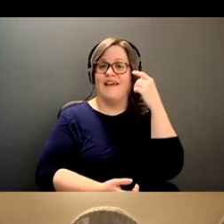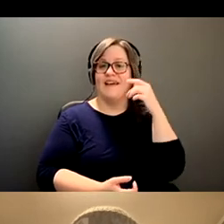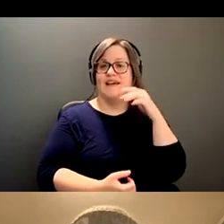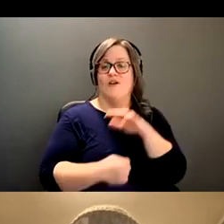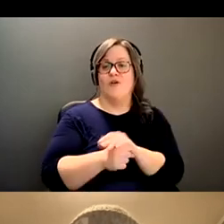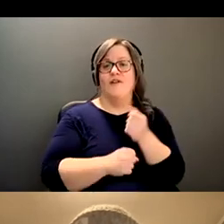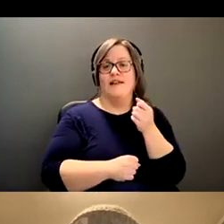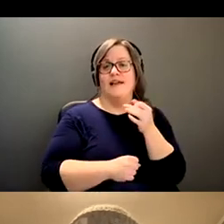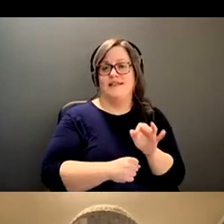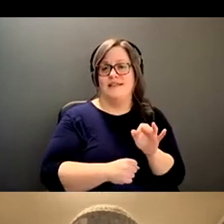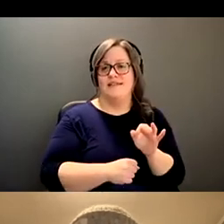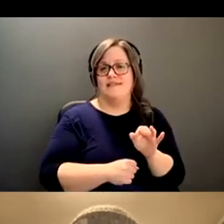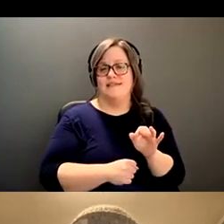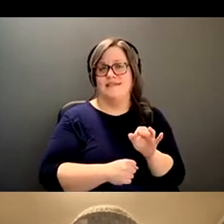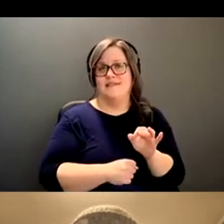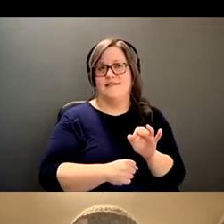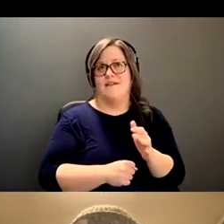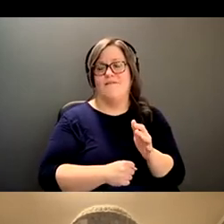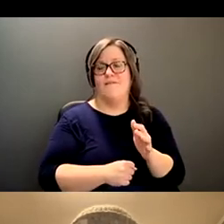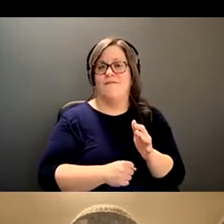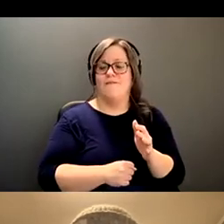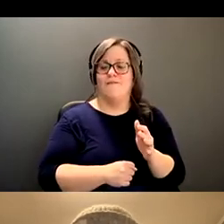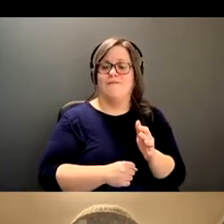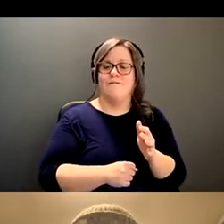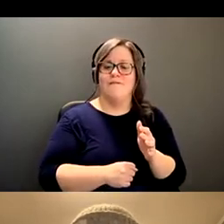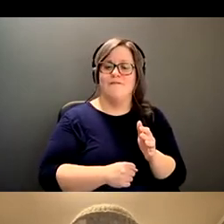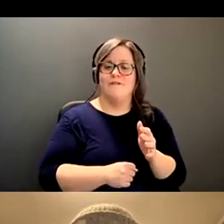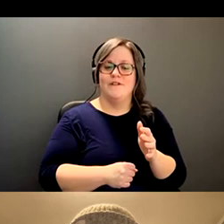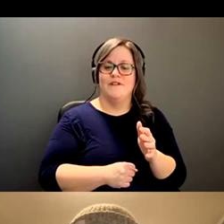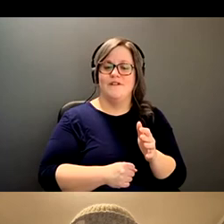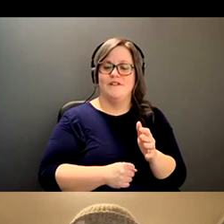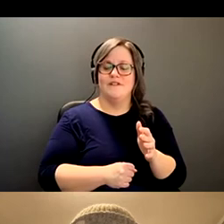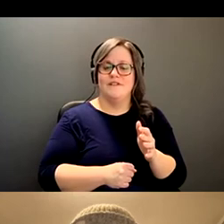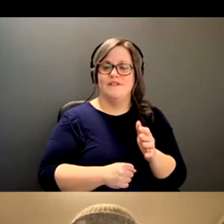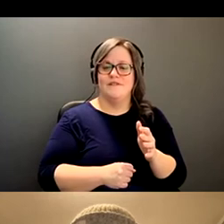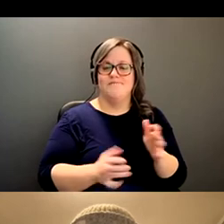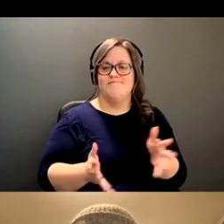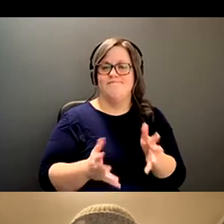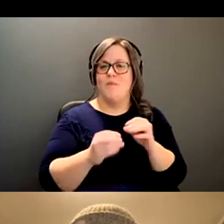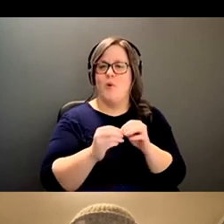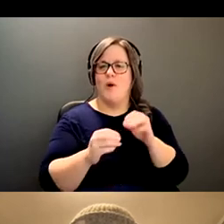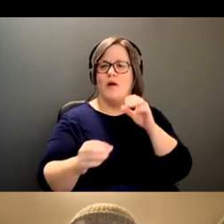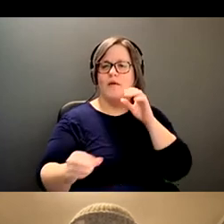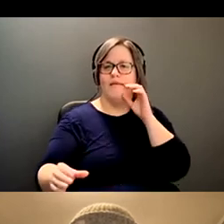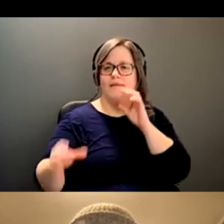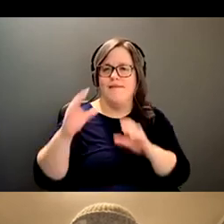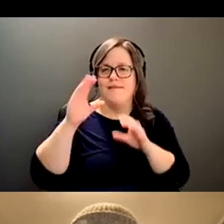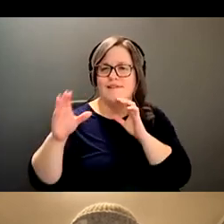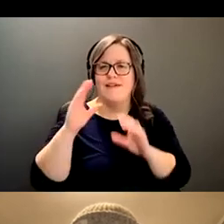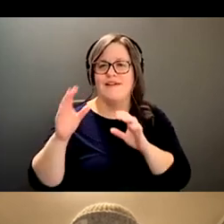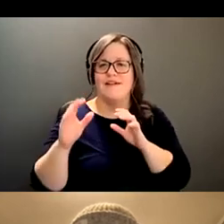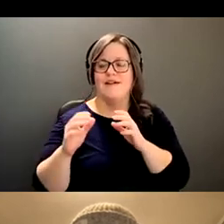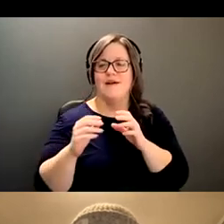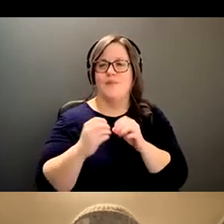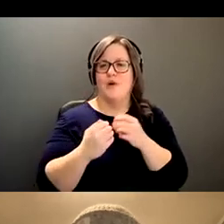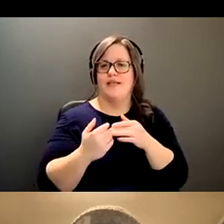of this, and of how easy it was to like miscommunicate and not communicate, and how easy it is to just avoid